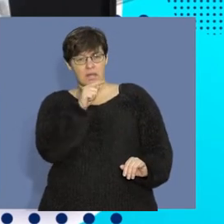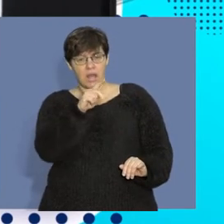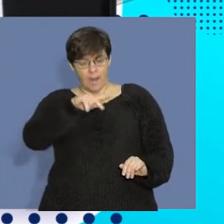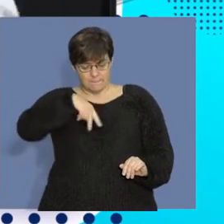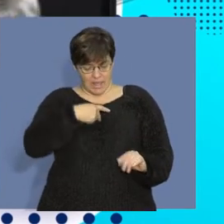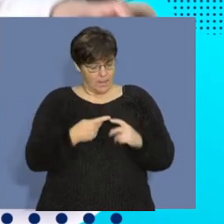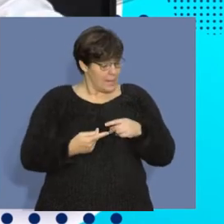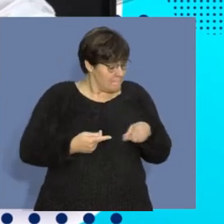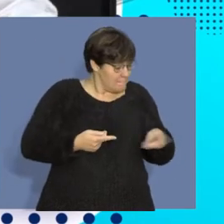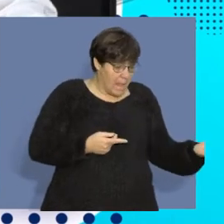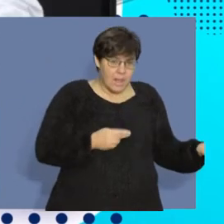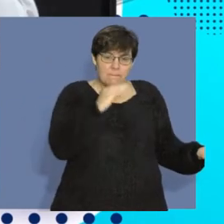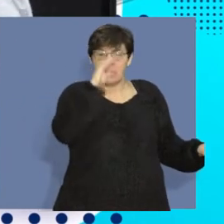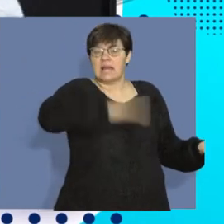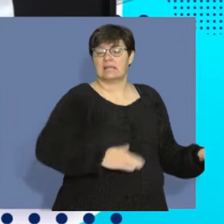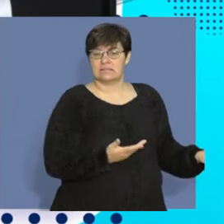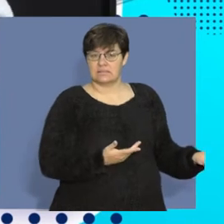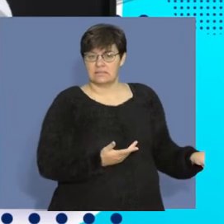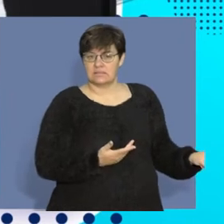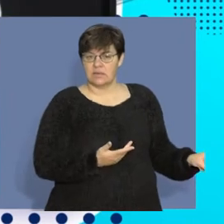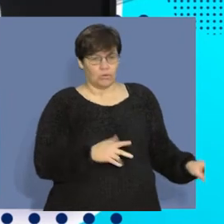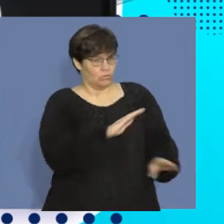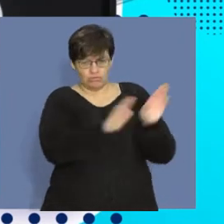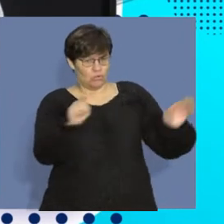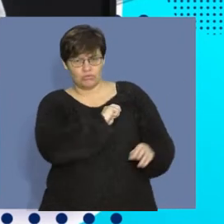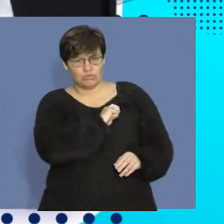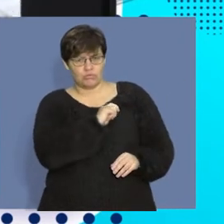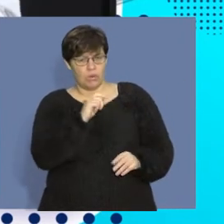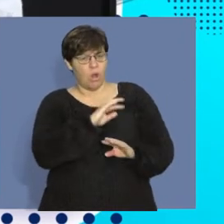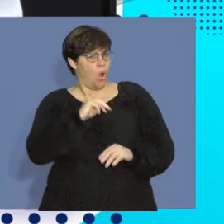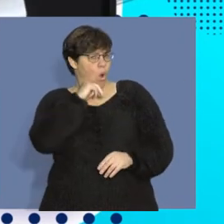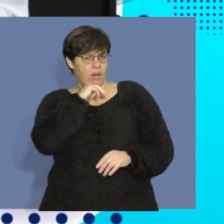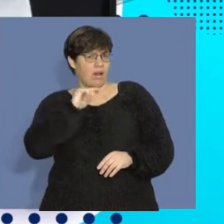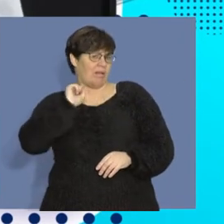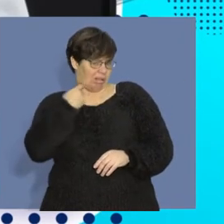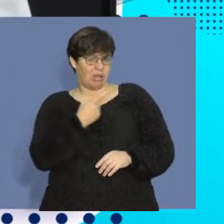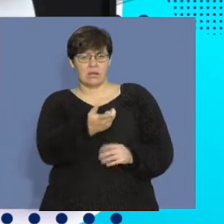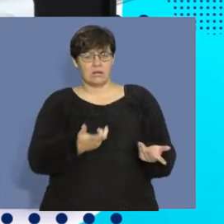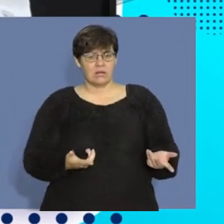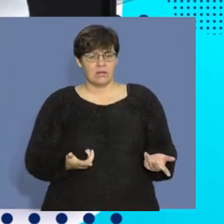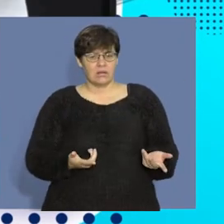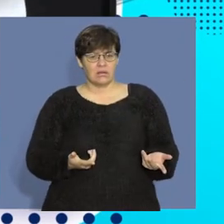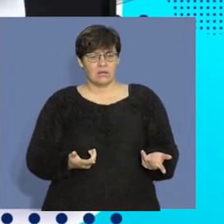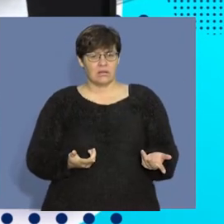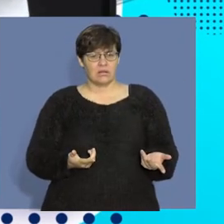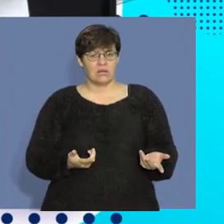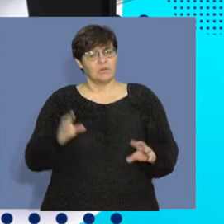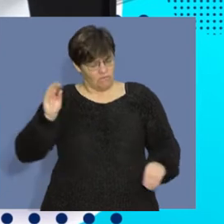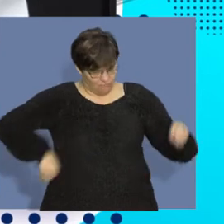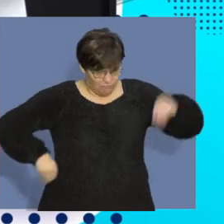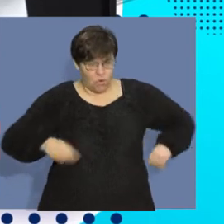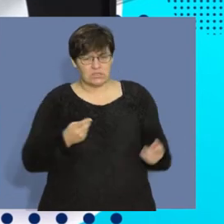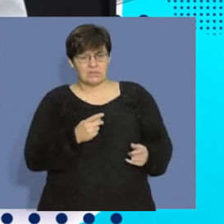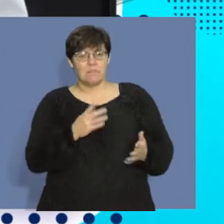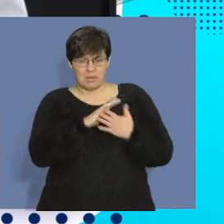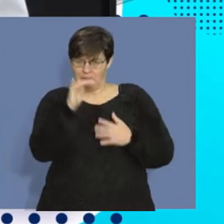is payable to SARS. Clearly, unethical behavior, and like I said, it is fraud,